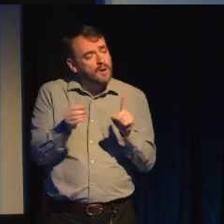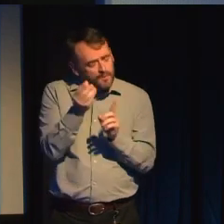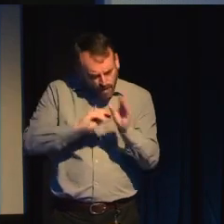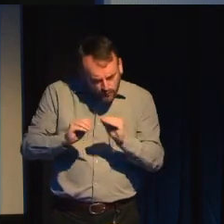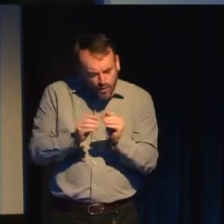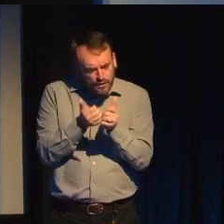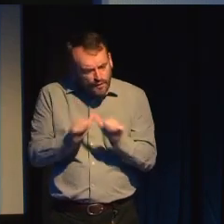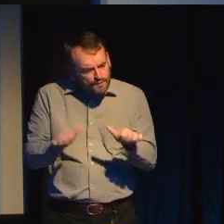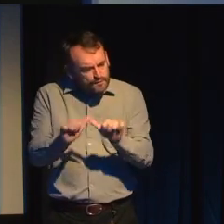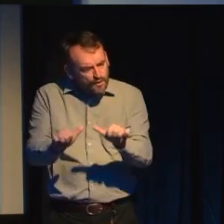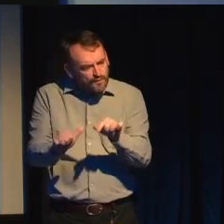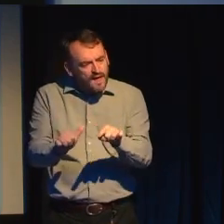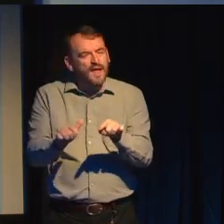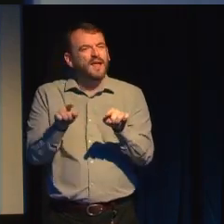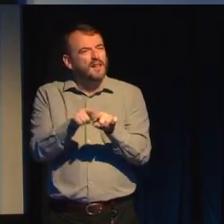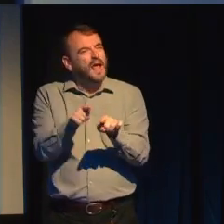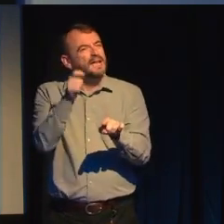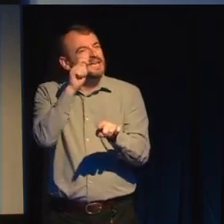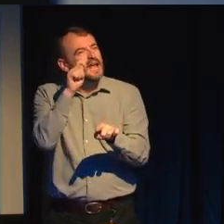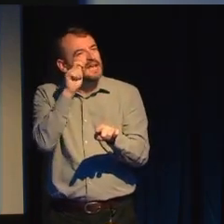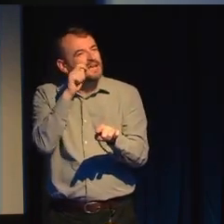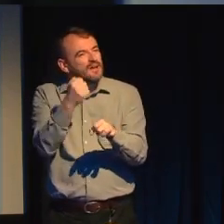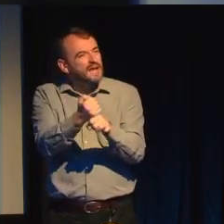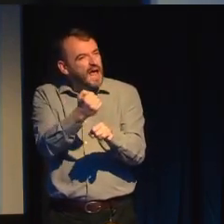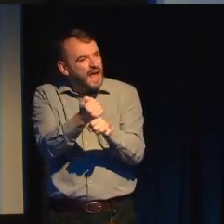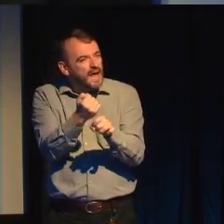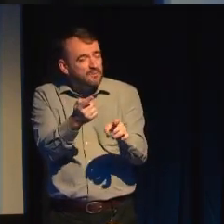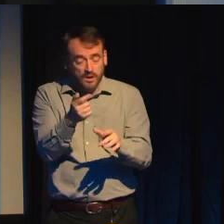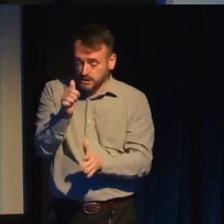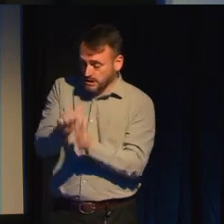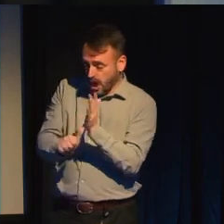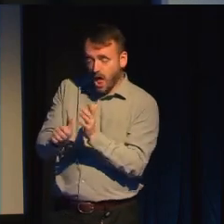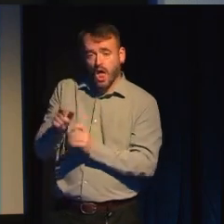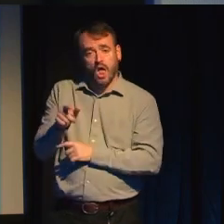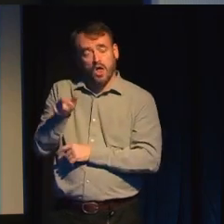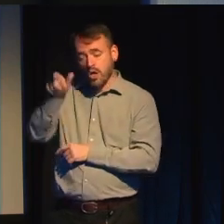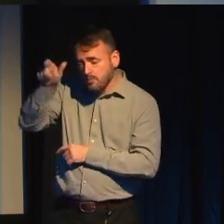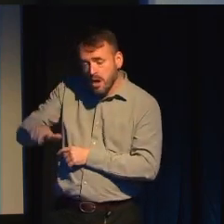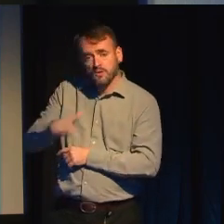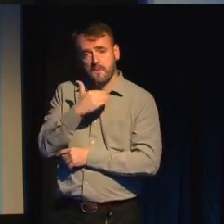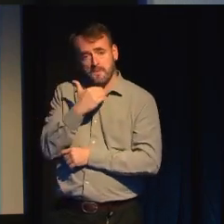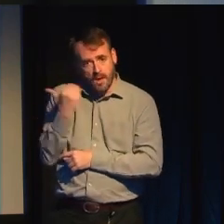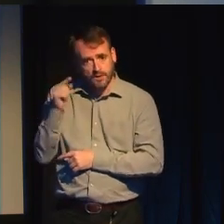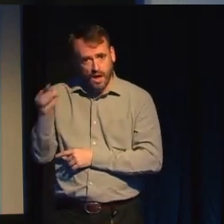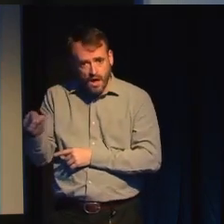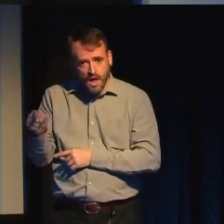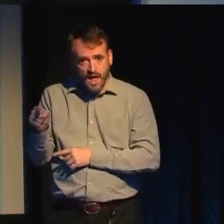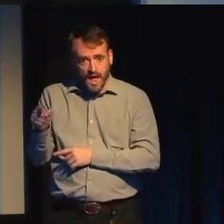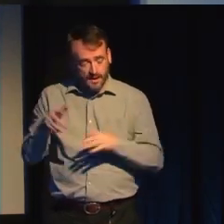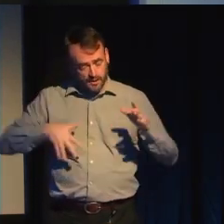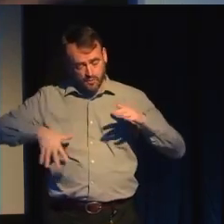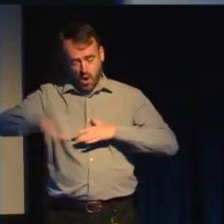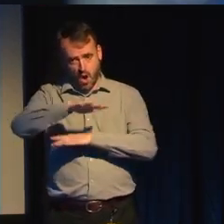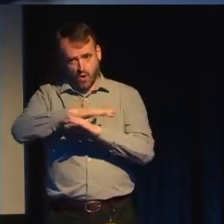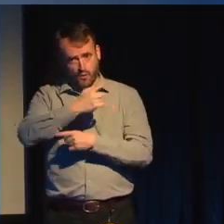a detective game. Often it starts with a murder, but what we're doing is we're throwing you into a world which we've set up very, very quickly because